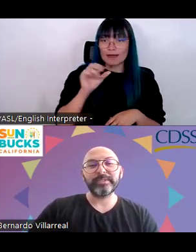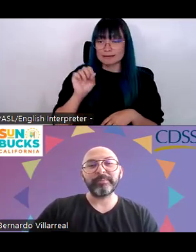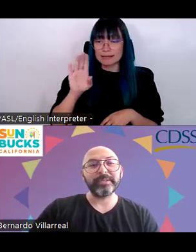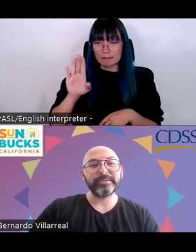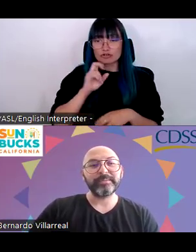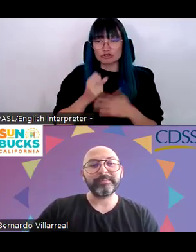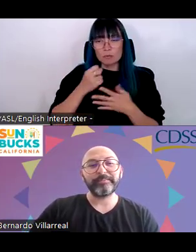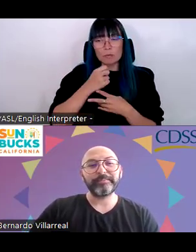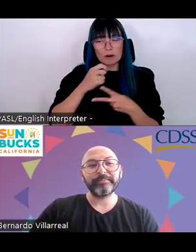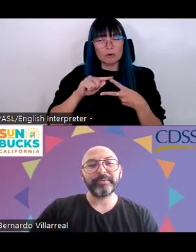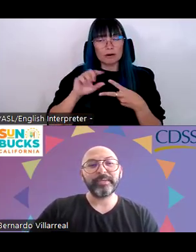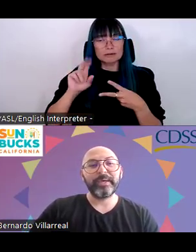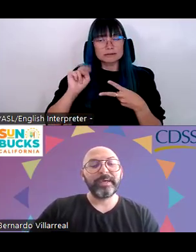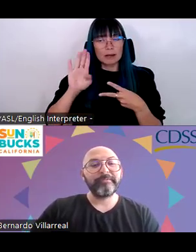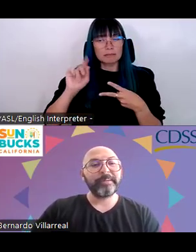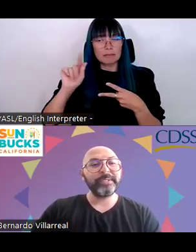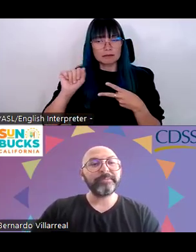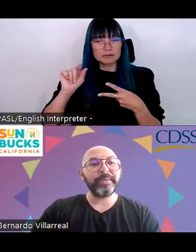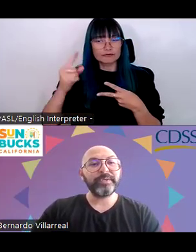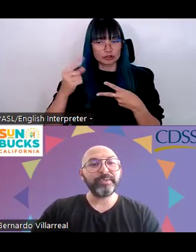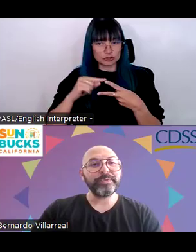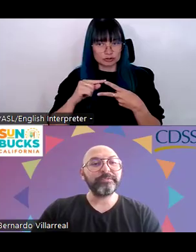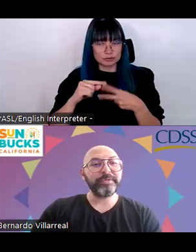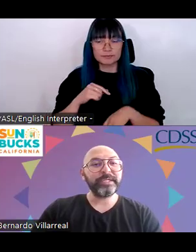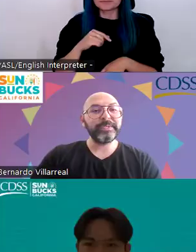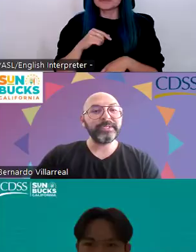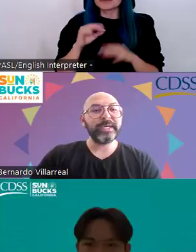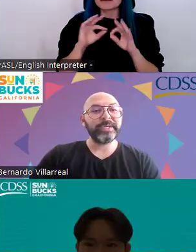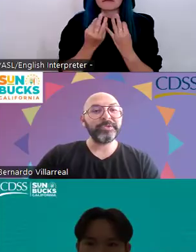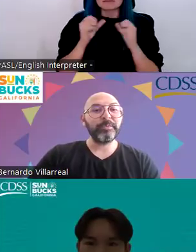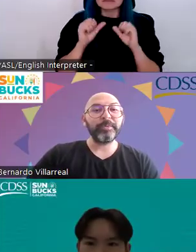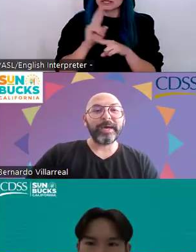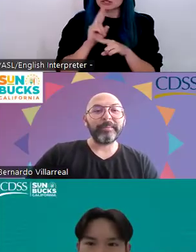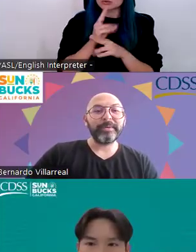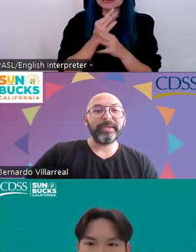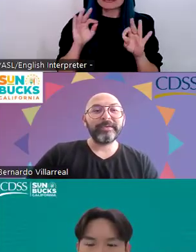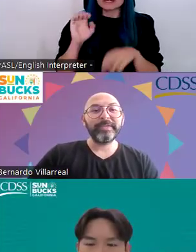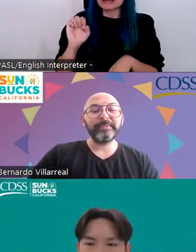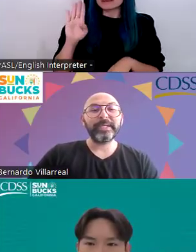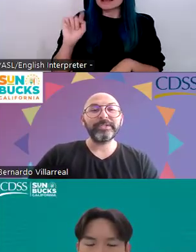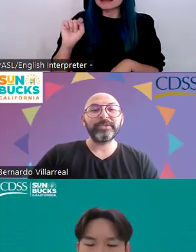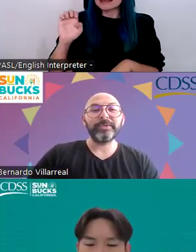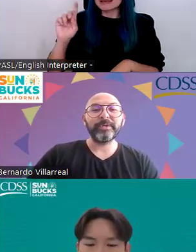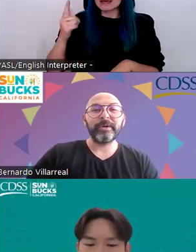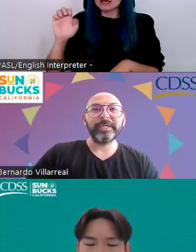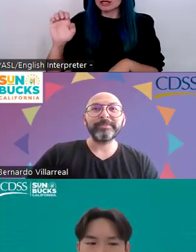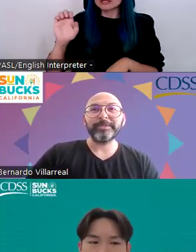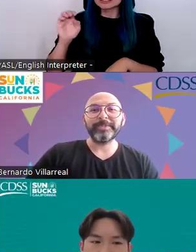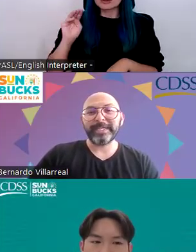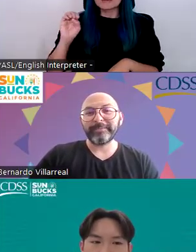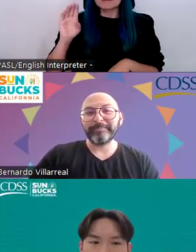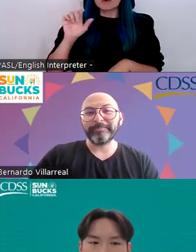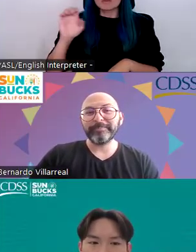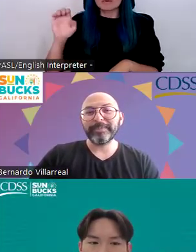prioritize using Sunbucks. Families may use the free EBT Edge mobile app if they would like to know their